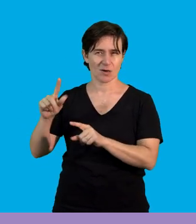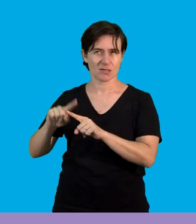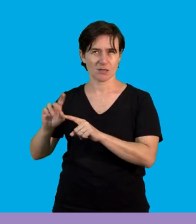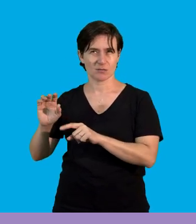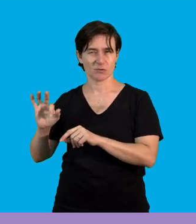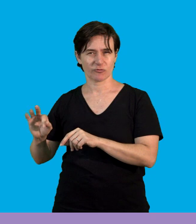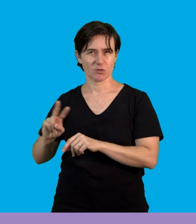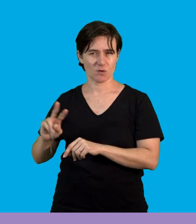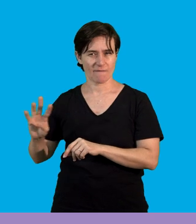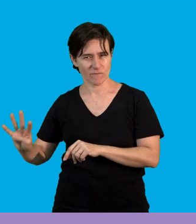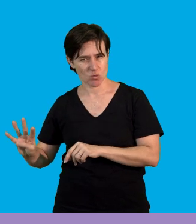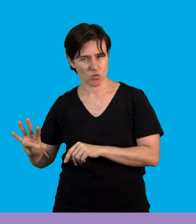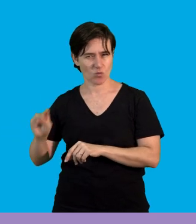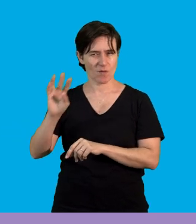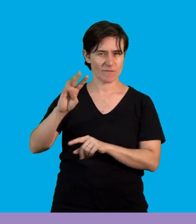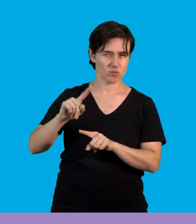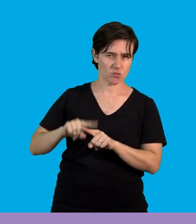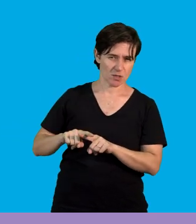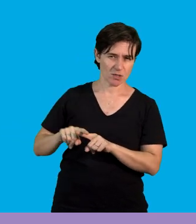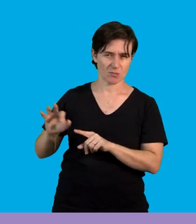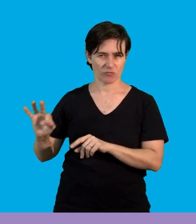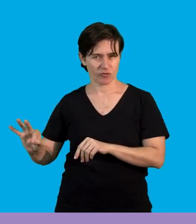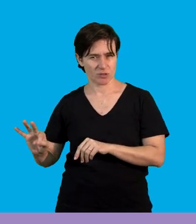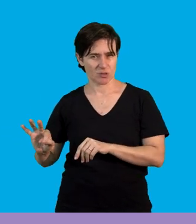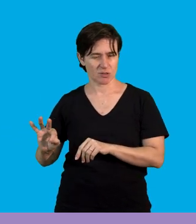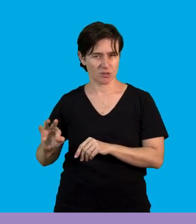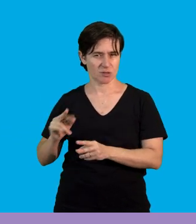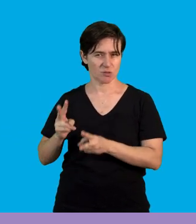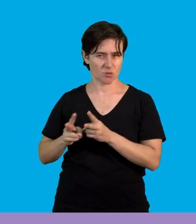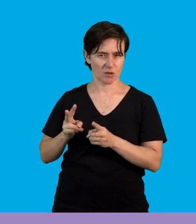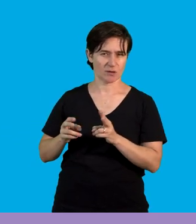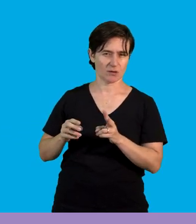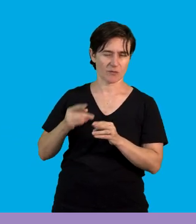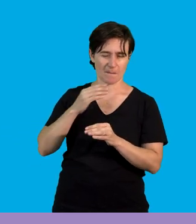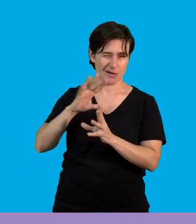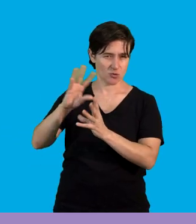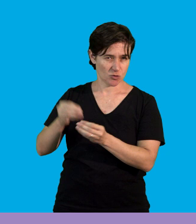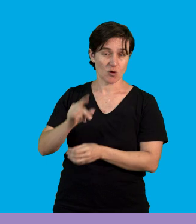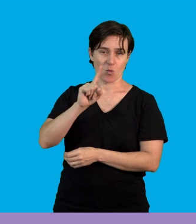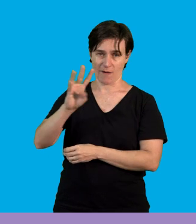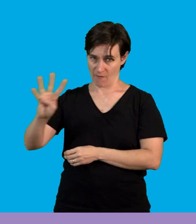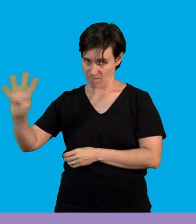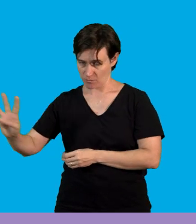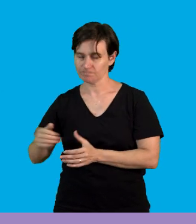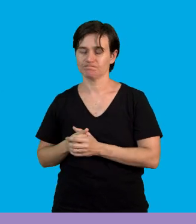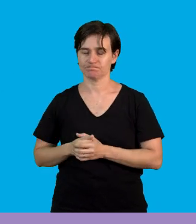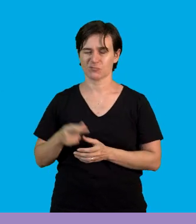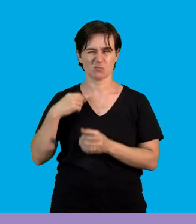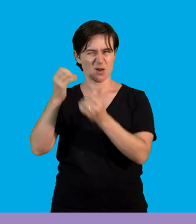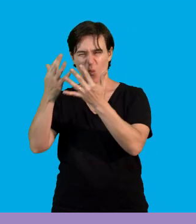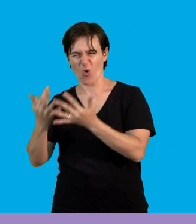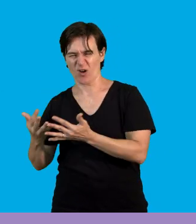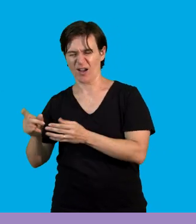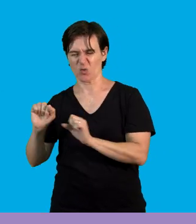is 12. And then we add, it would be 4, 4, 1. So it's a 144. So we